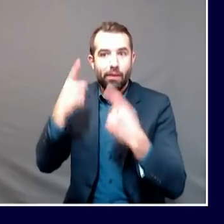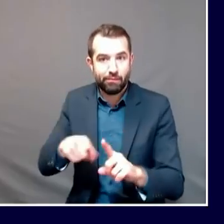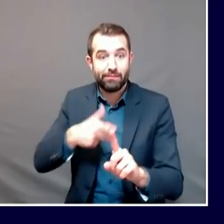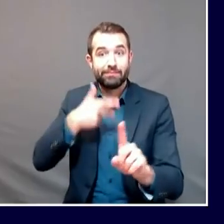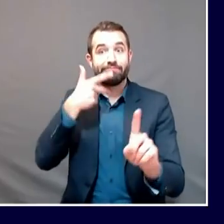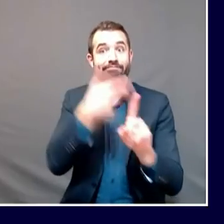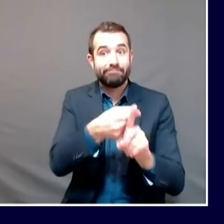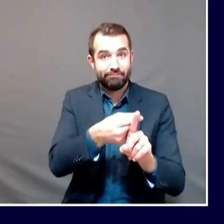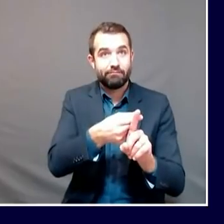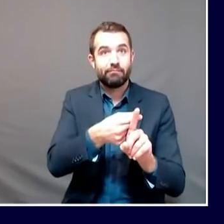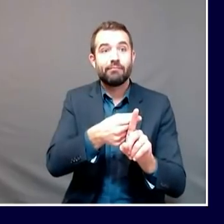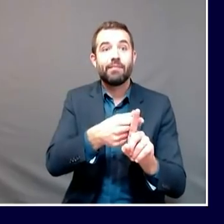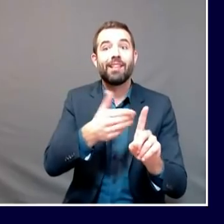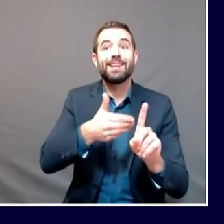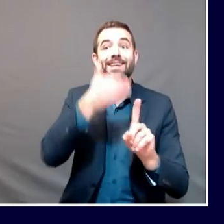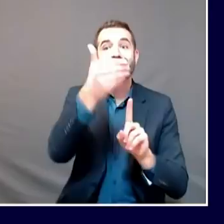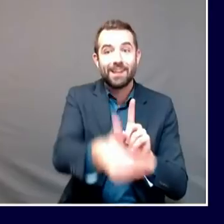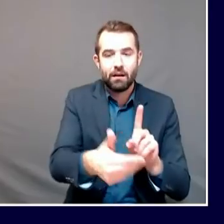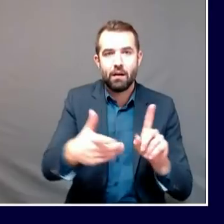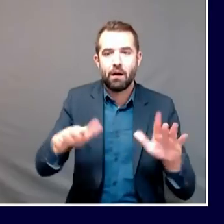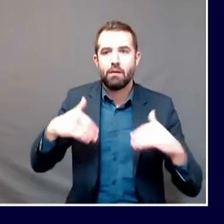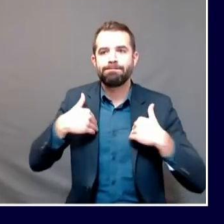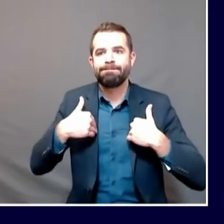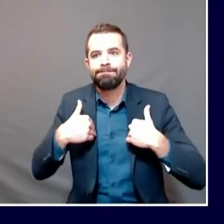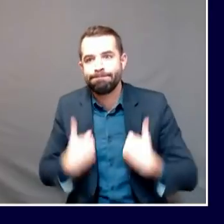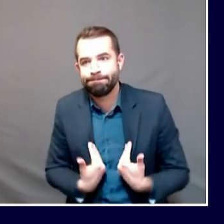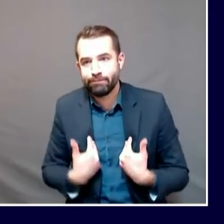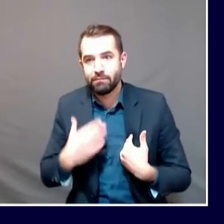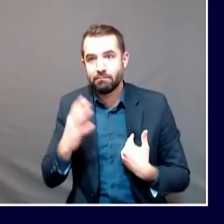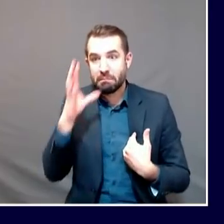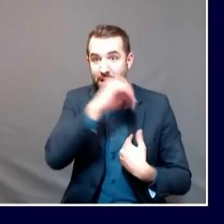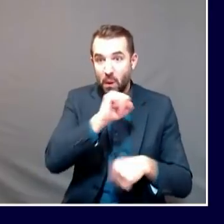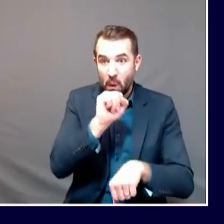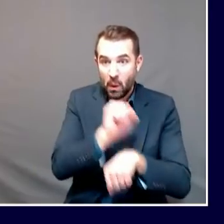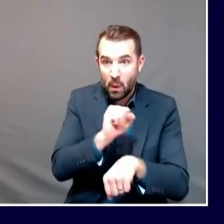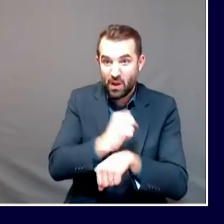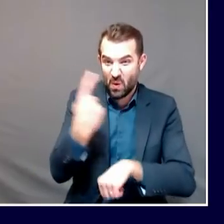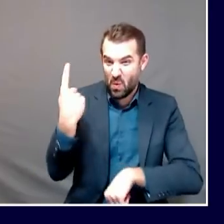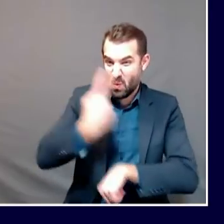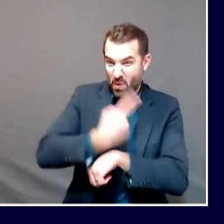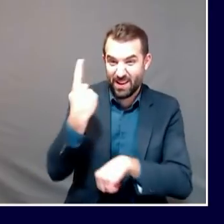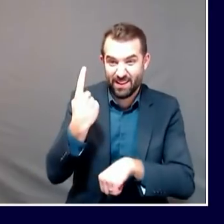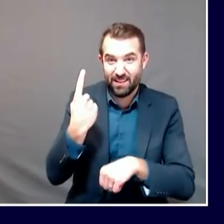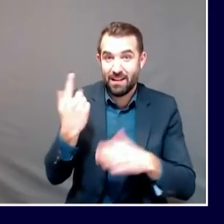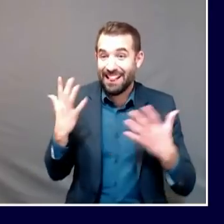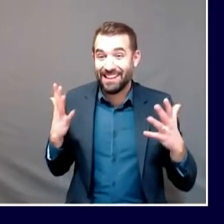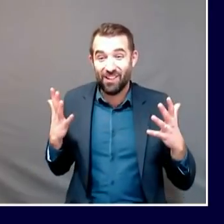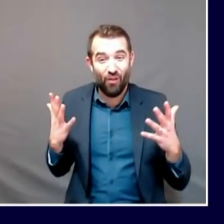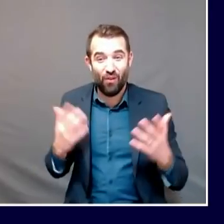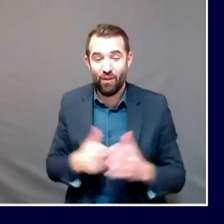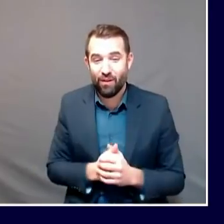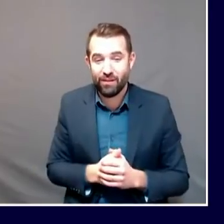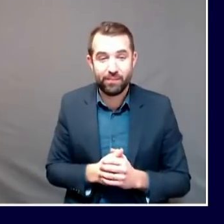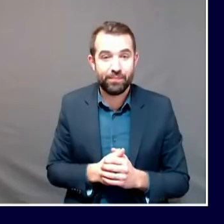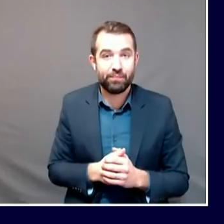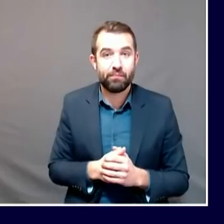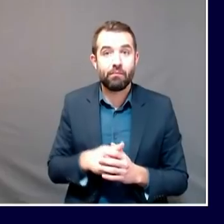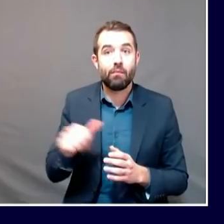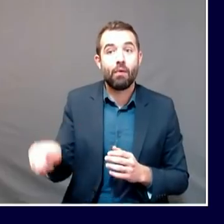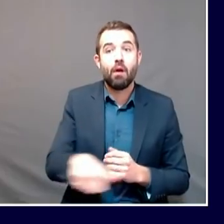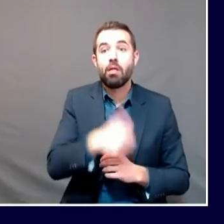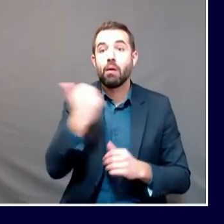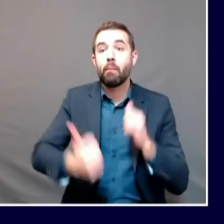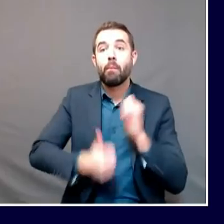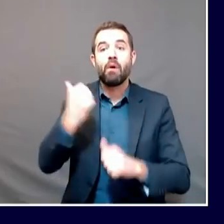in roughly 25 to 30% of people. And those included things like headaches, muscle pain, and in some cases,